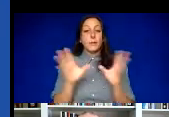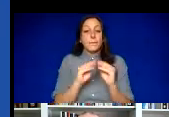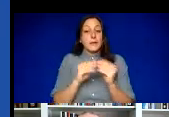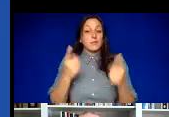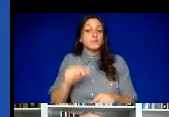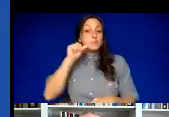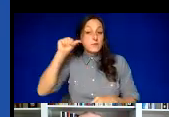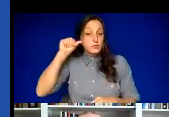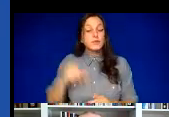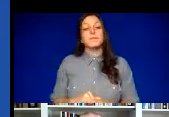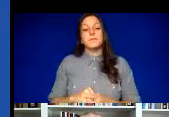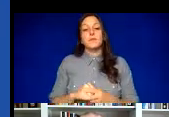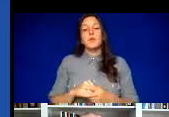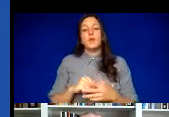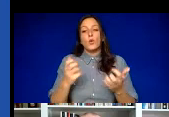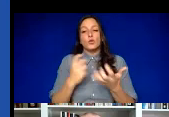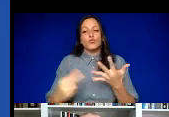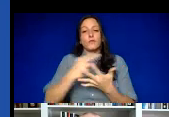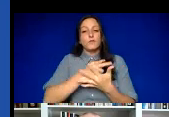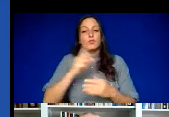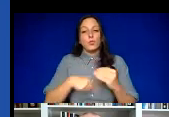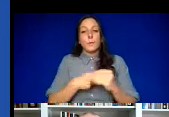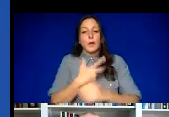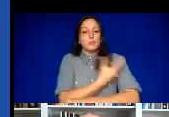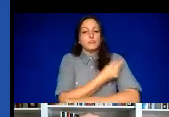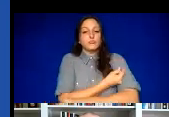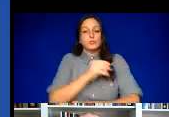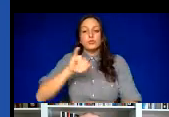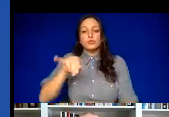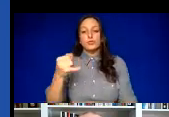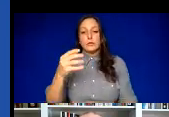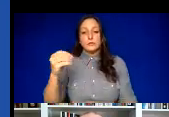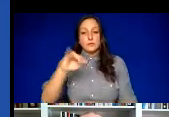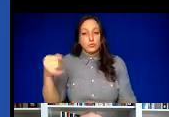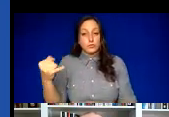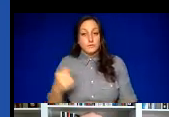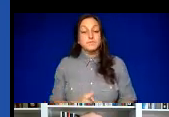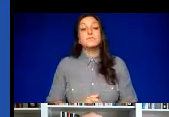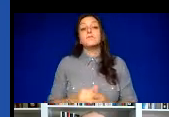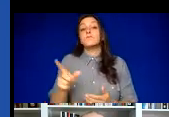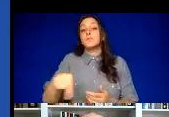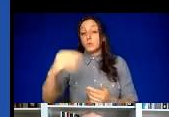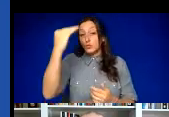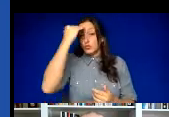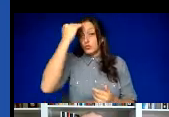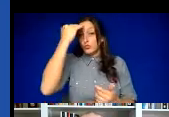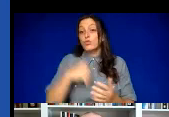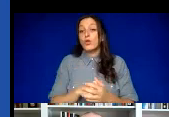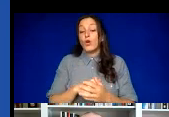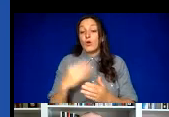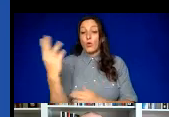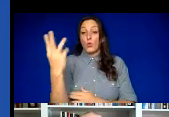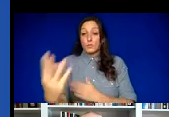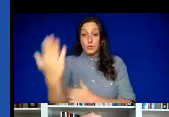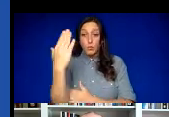yesterday, reviewing the safety of the Johnson & Johnson vaccine. As you know, we awoke on Wednesday morning to